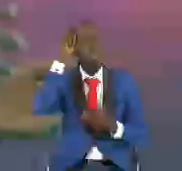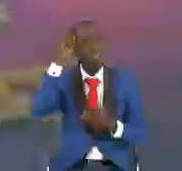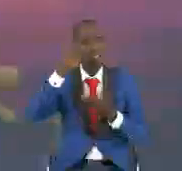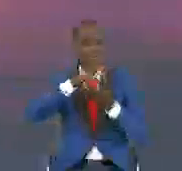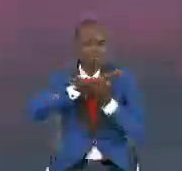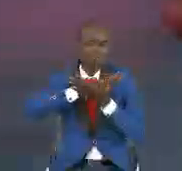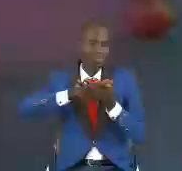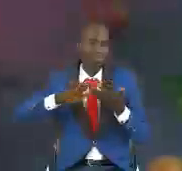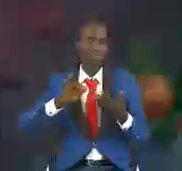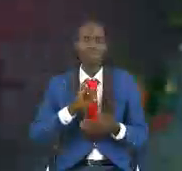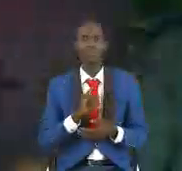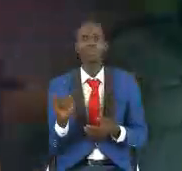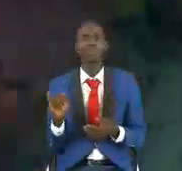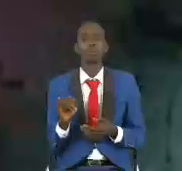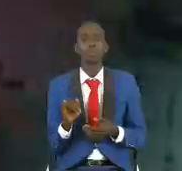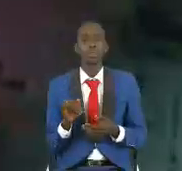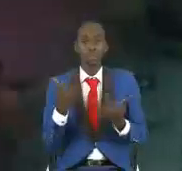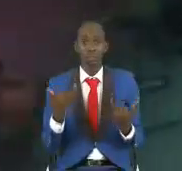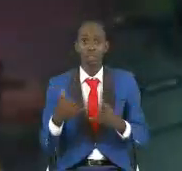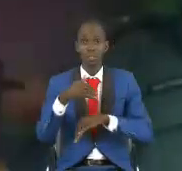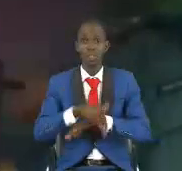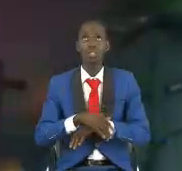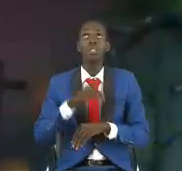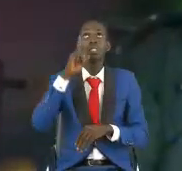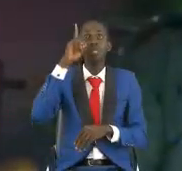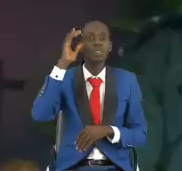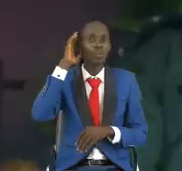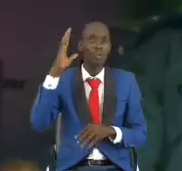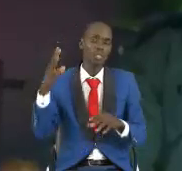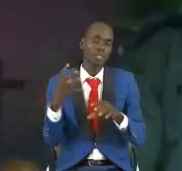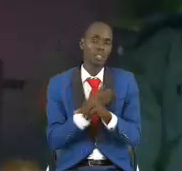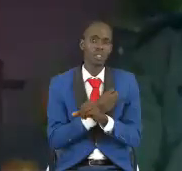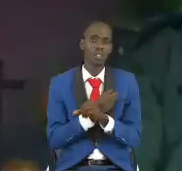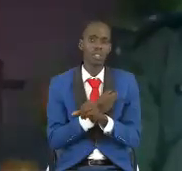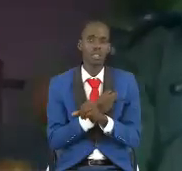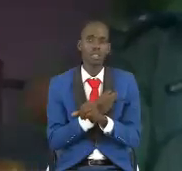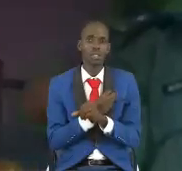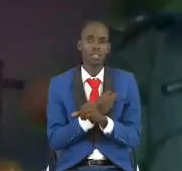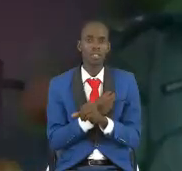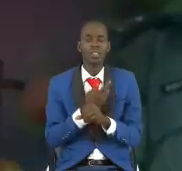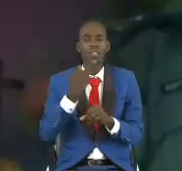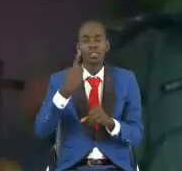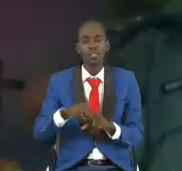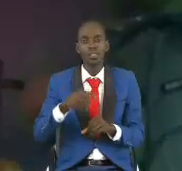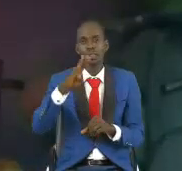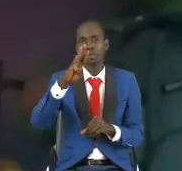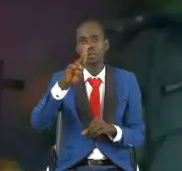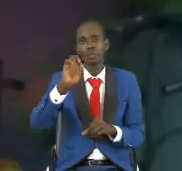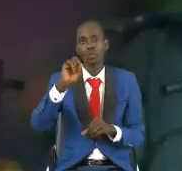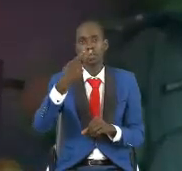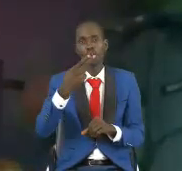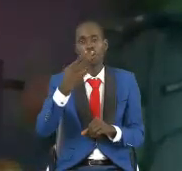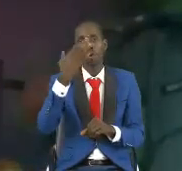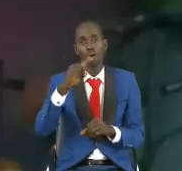Experience is purging. Tonight it will take the brush of heaven. I'll